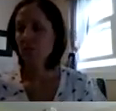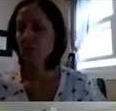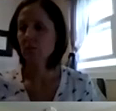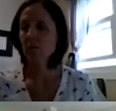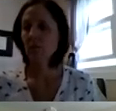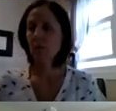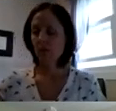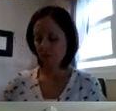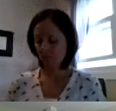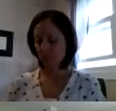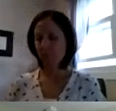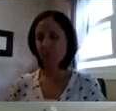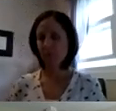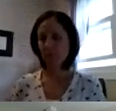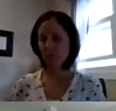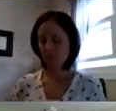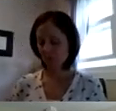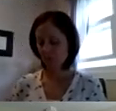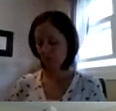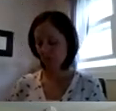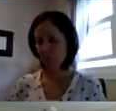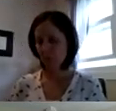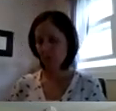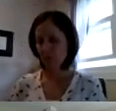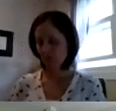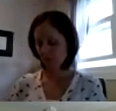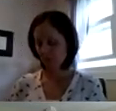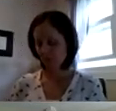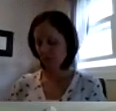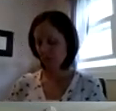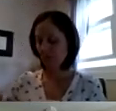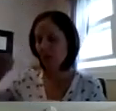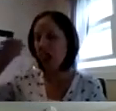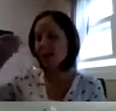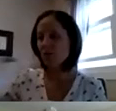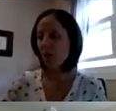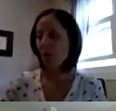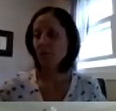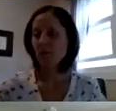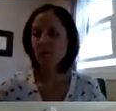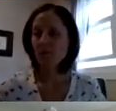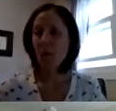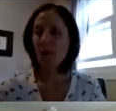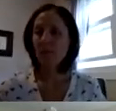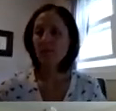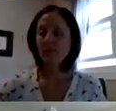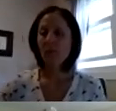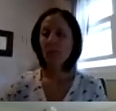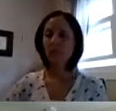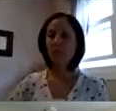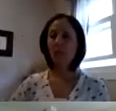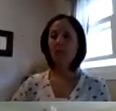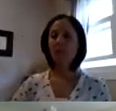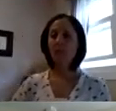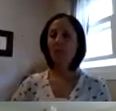notified yet in July. So, you know, we're allowing ourselves mid to late July because there's still a lot of moving parts and things that need